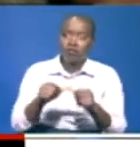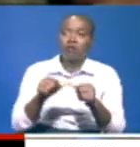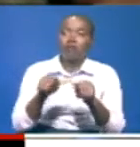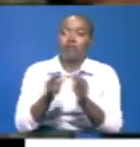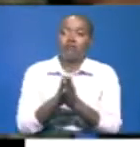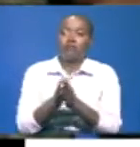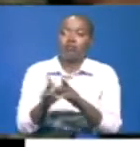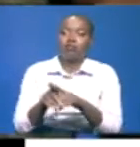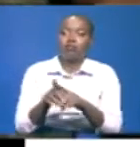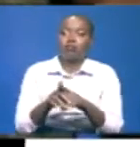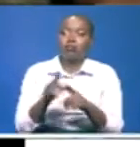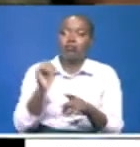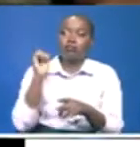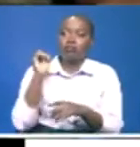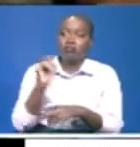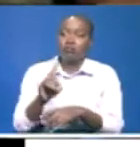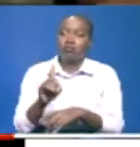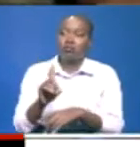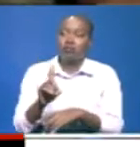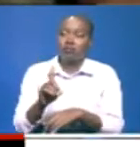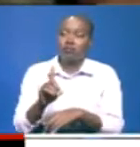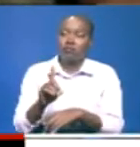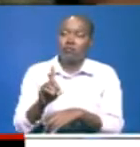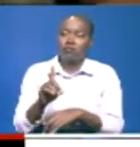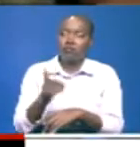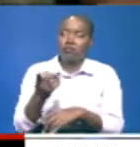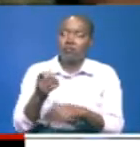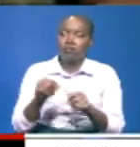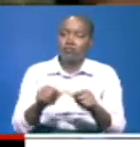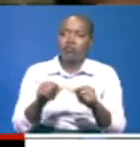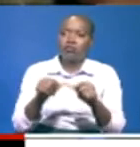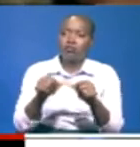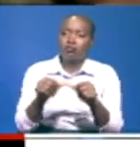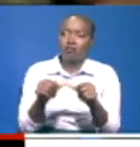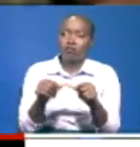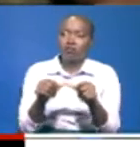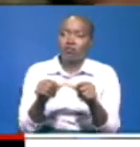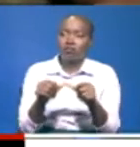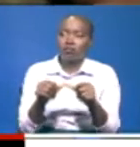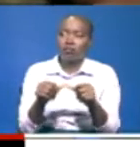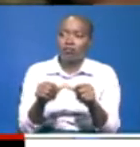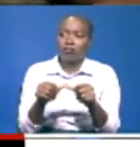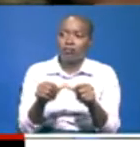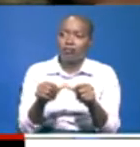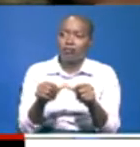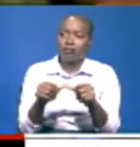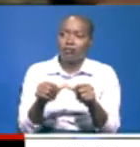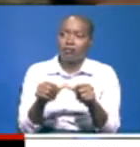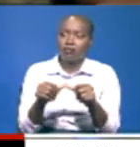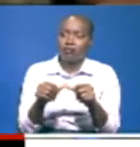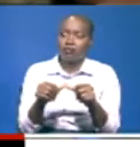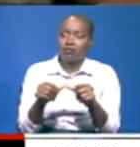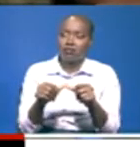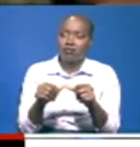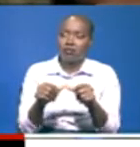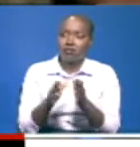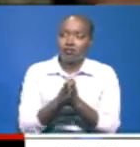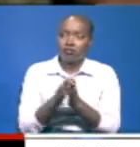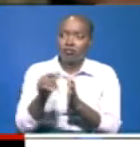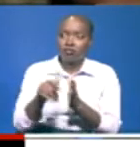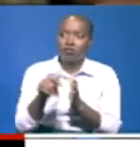really should continue. I would also like to encourage them to explore Rally, because again, this is